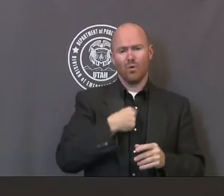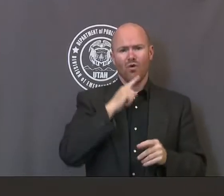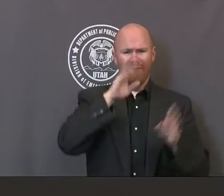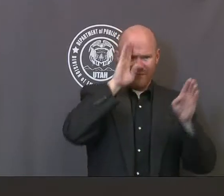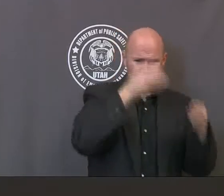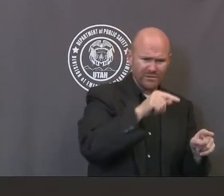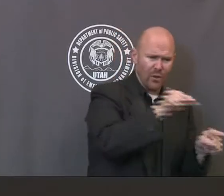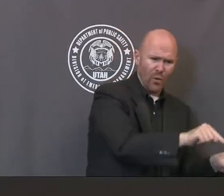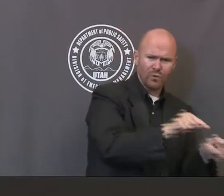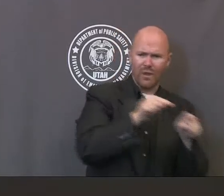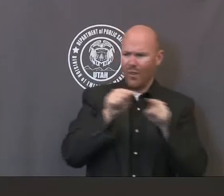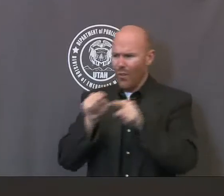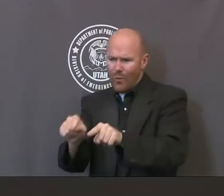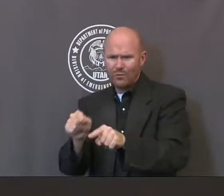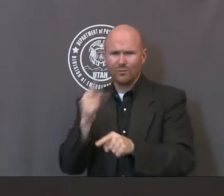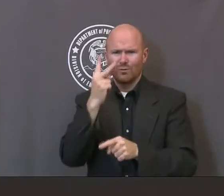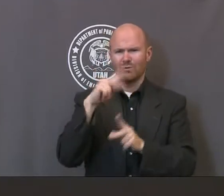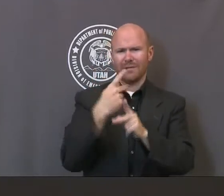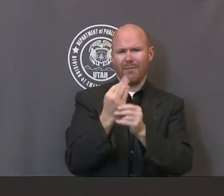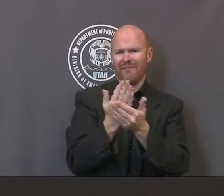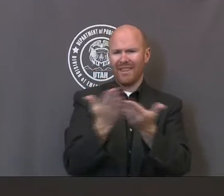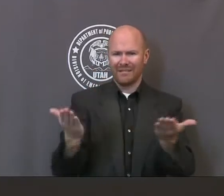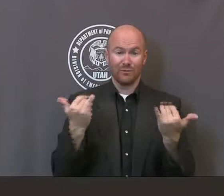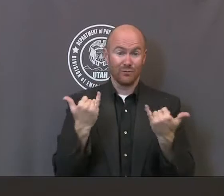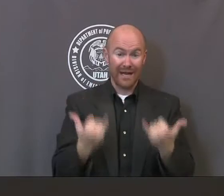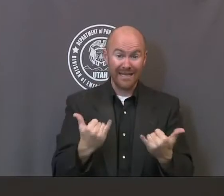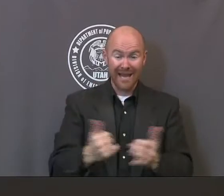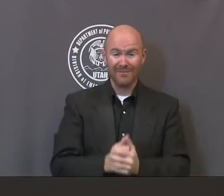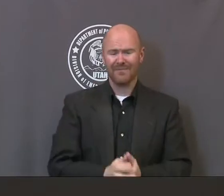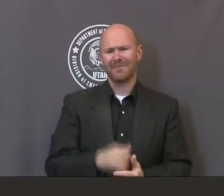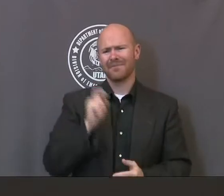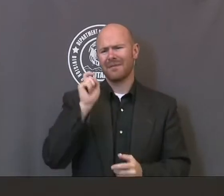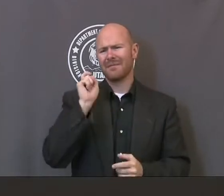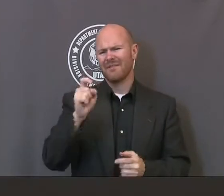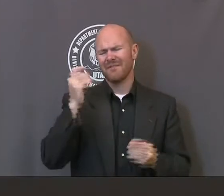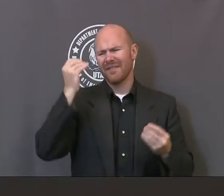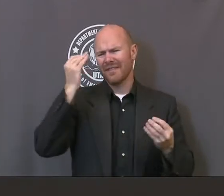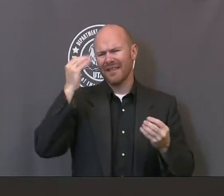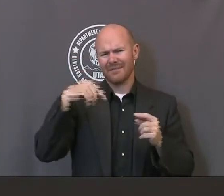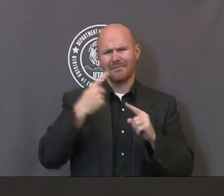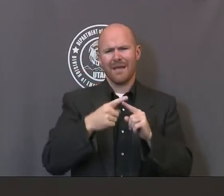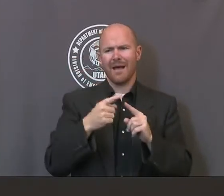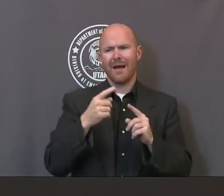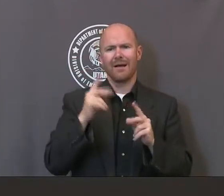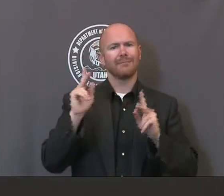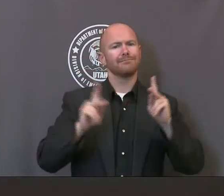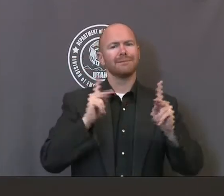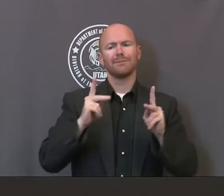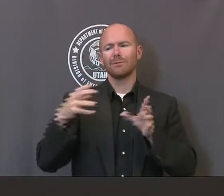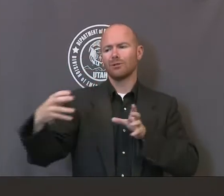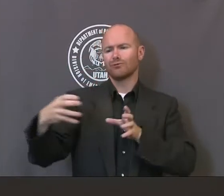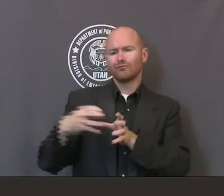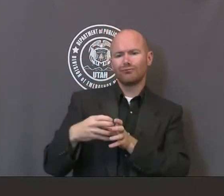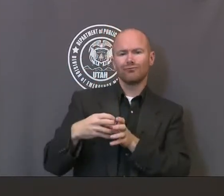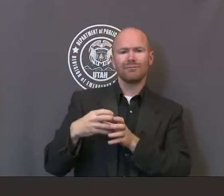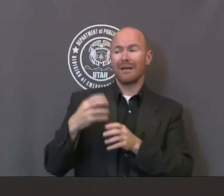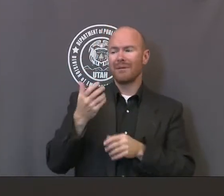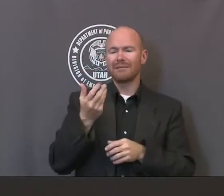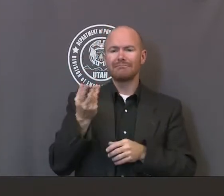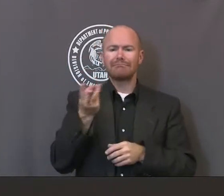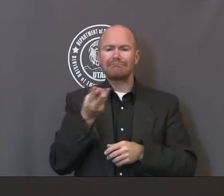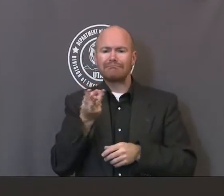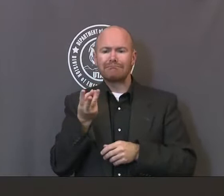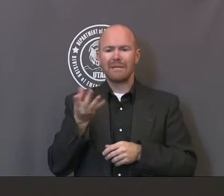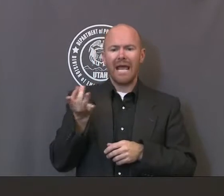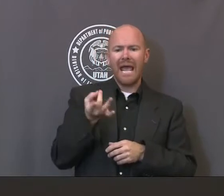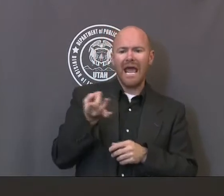types of venues or environments. We have to start thinking about these smaller casual gatherings a little differently. While it may be